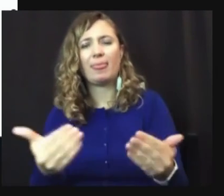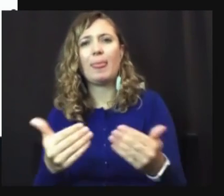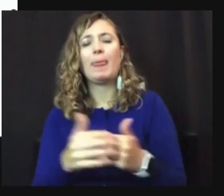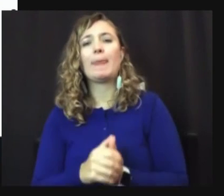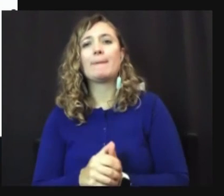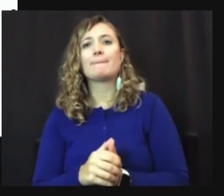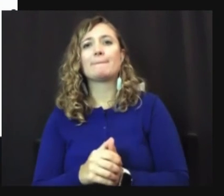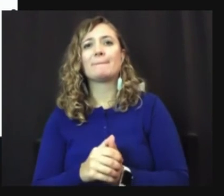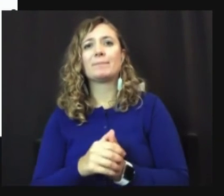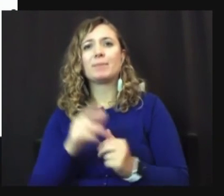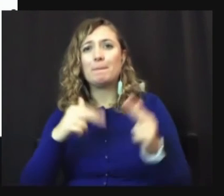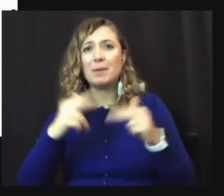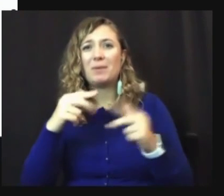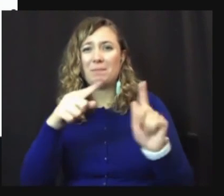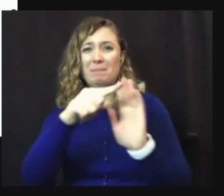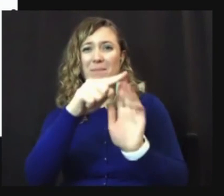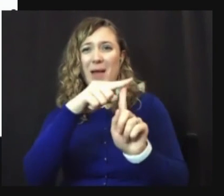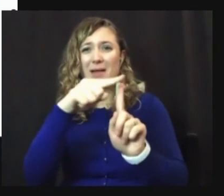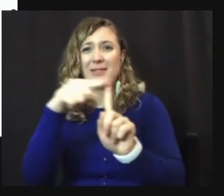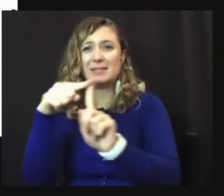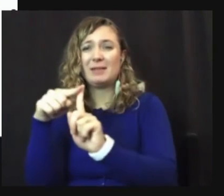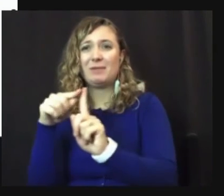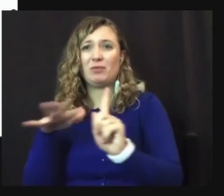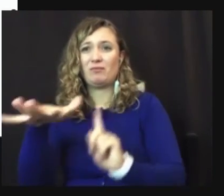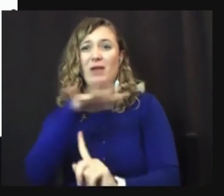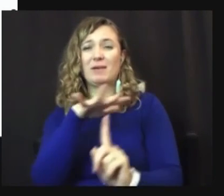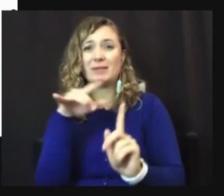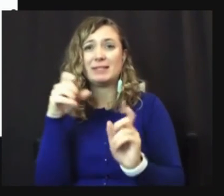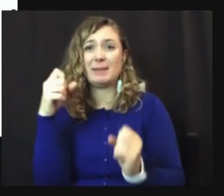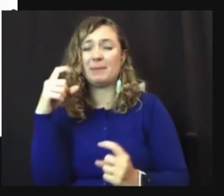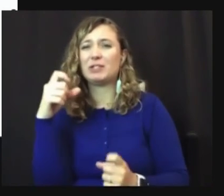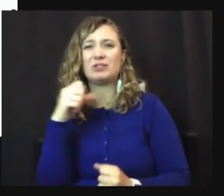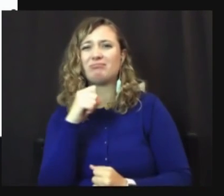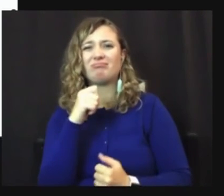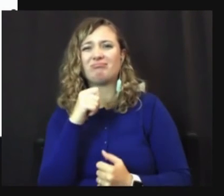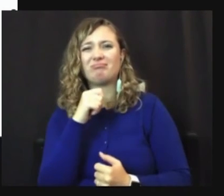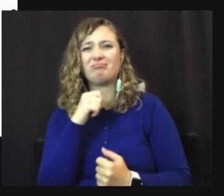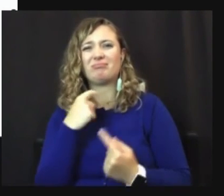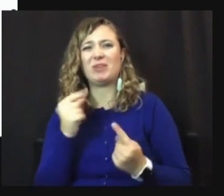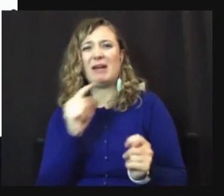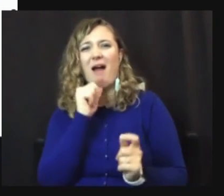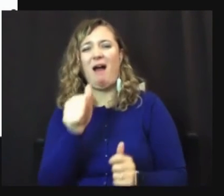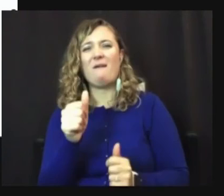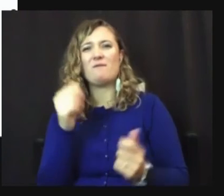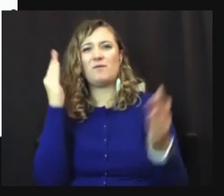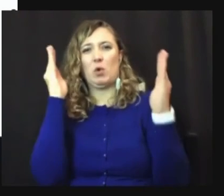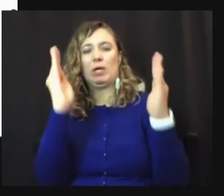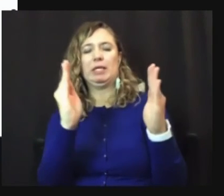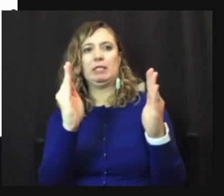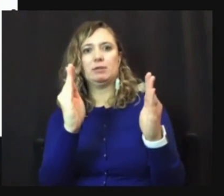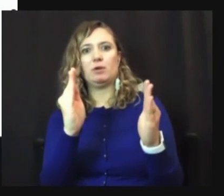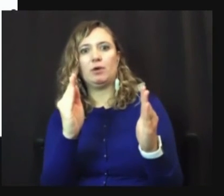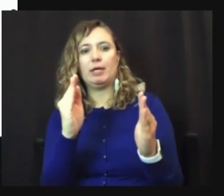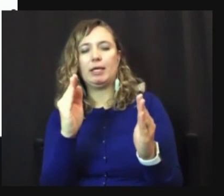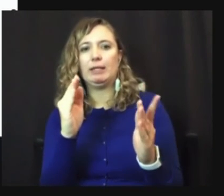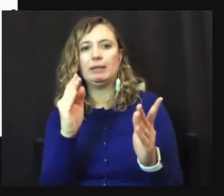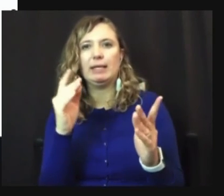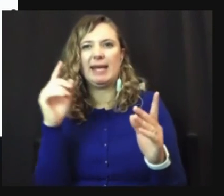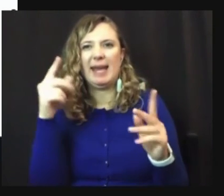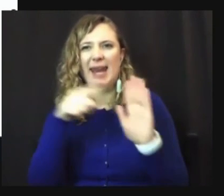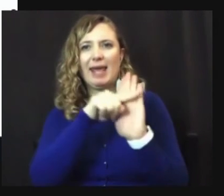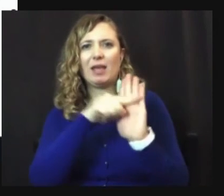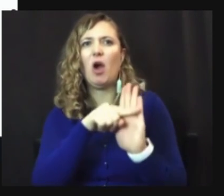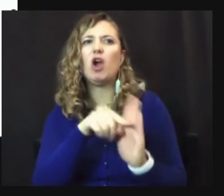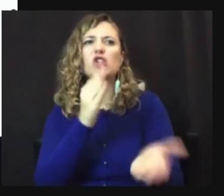positivity around stimming. Not try not to focus too much on the negative. Like, remember, you got to stop that stem. You got to stop